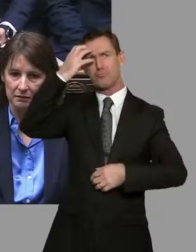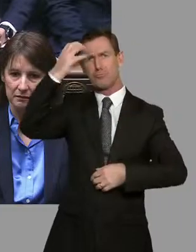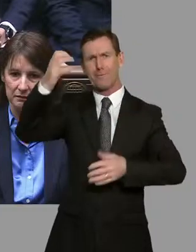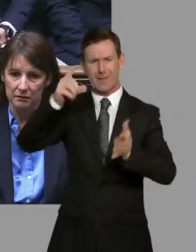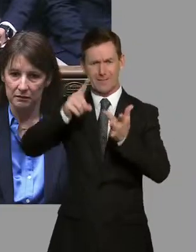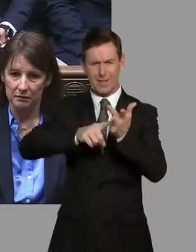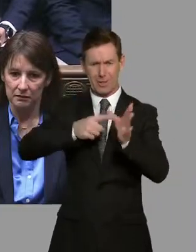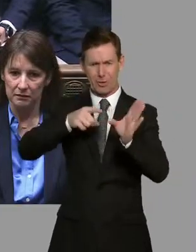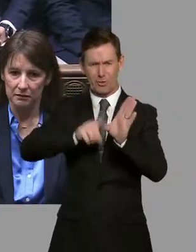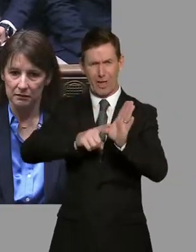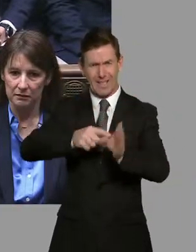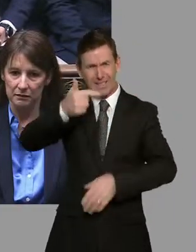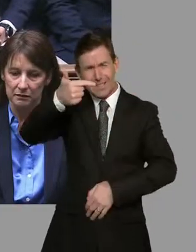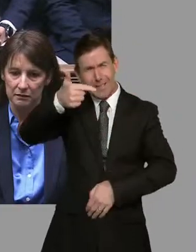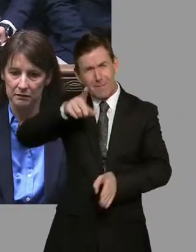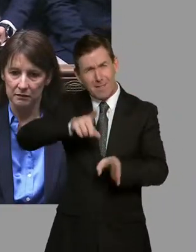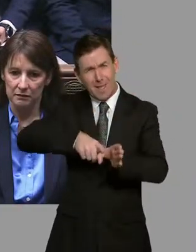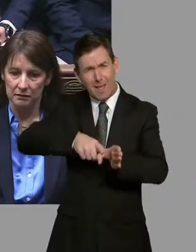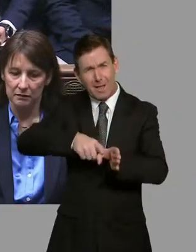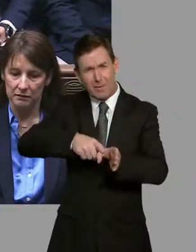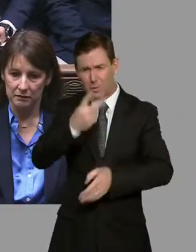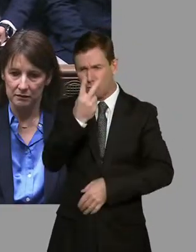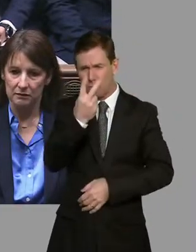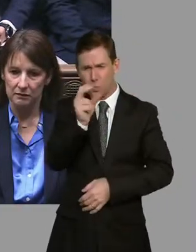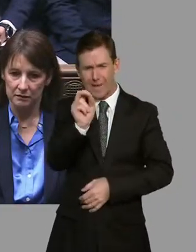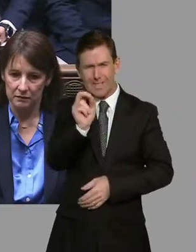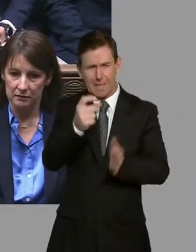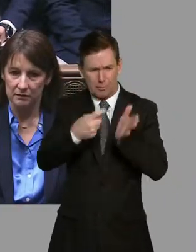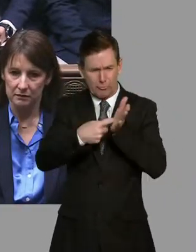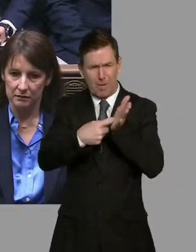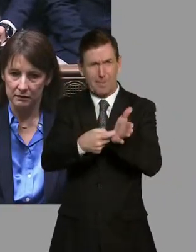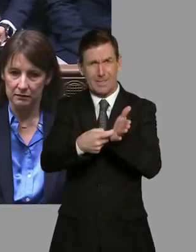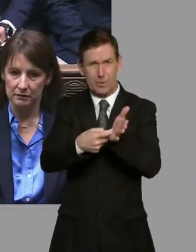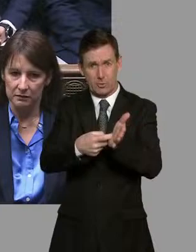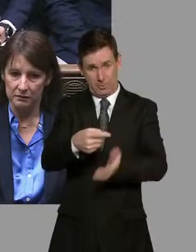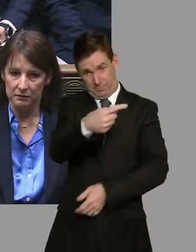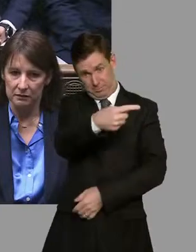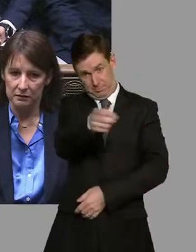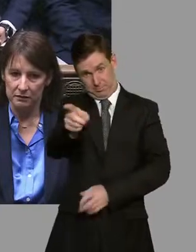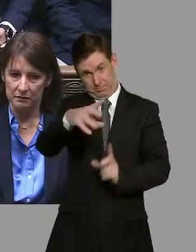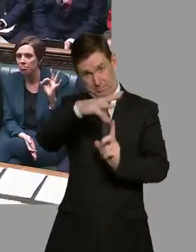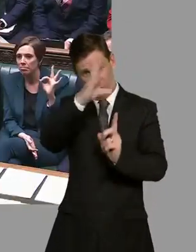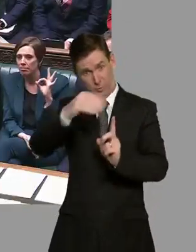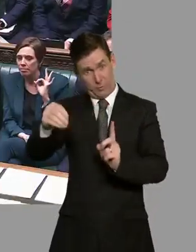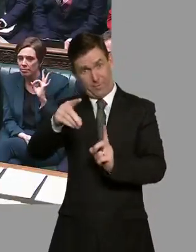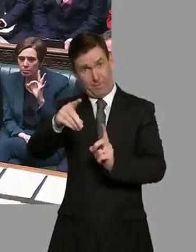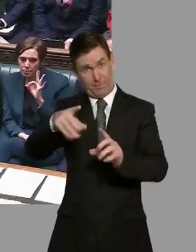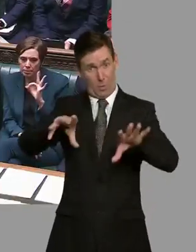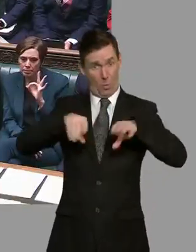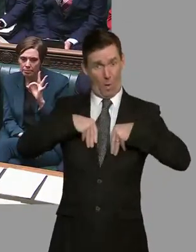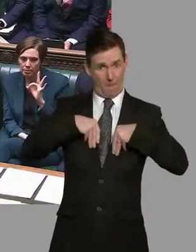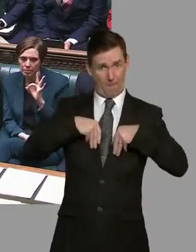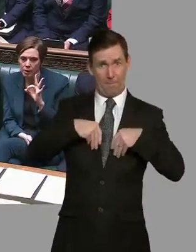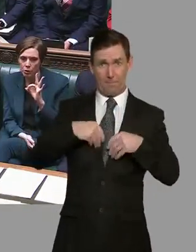of which actually were implemented by the party opposite when they were in government. Now,